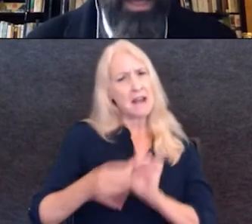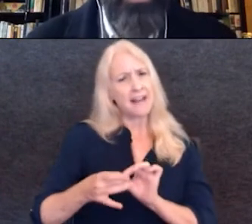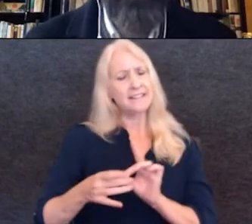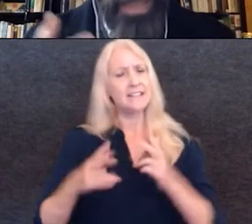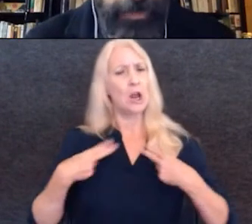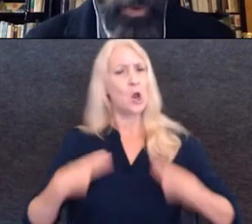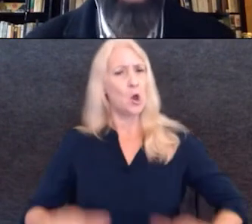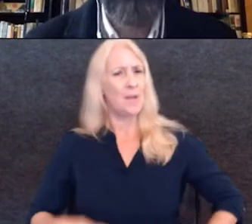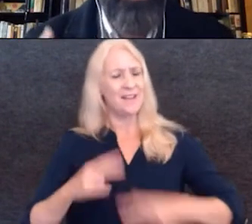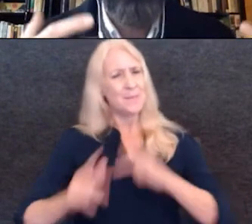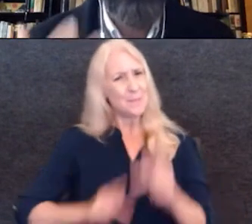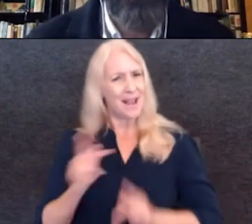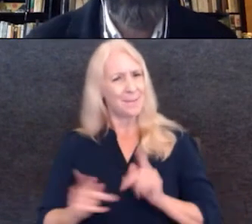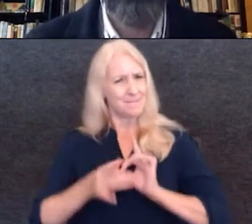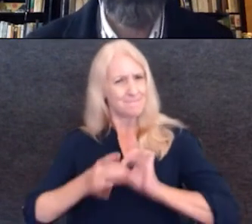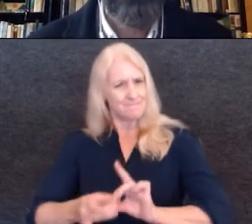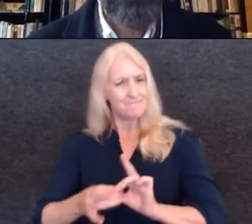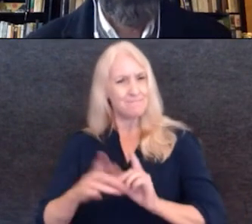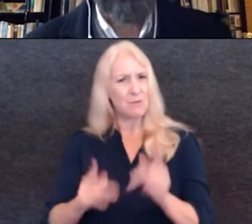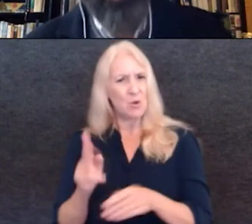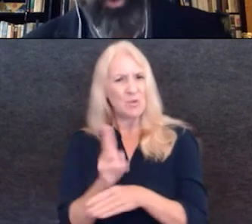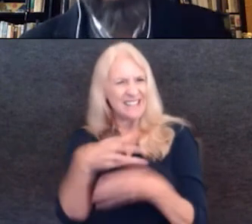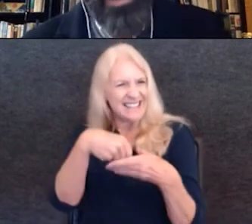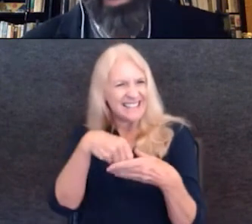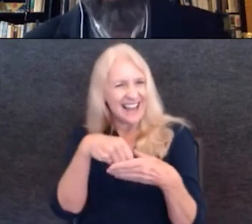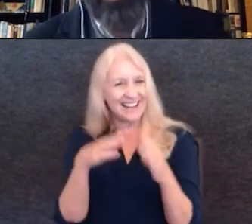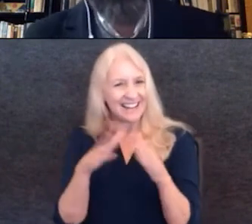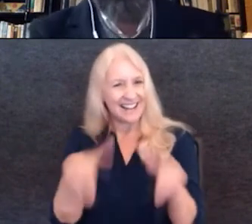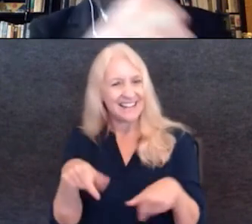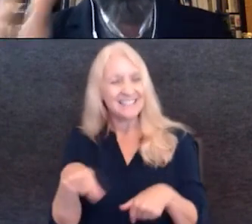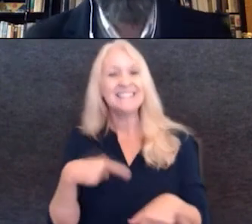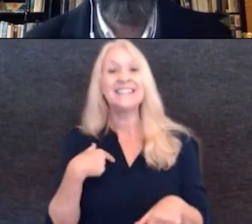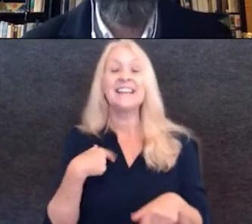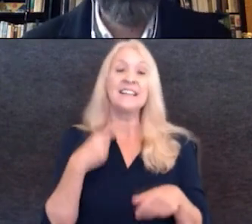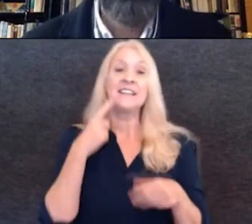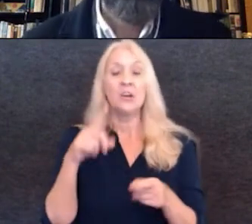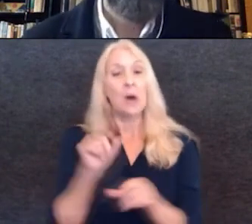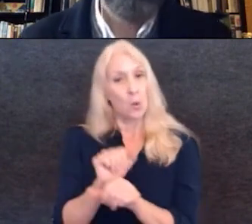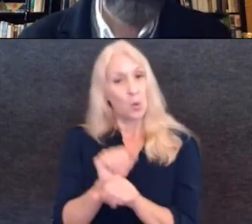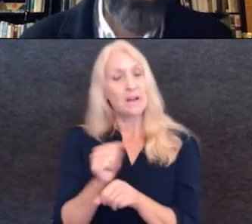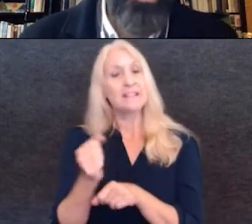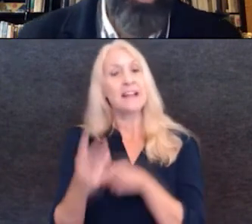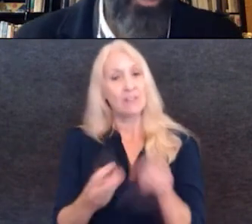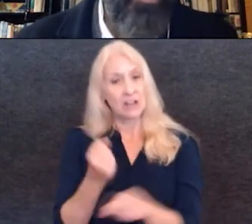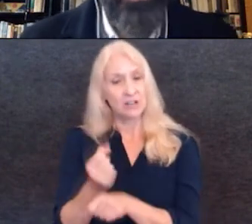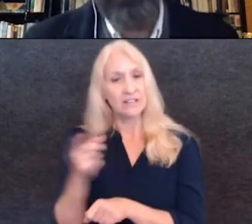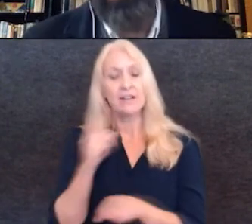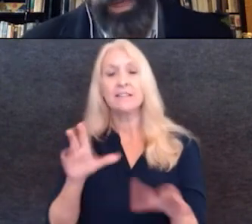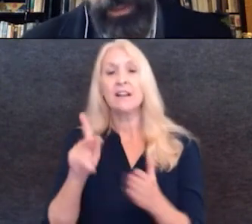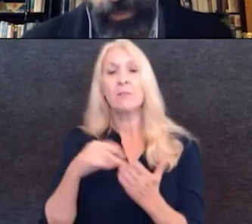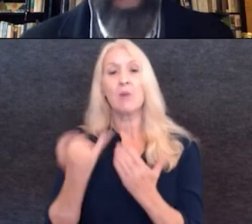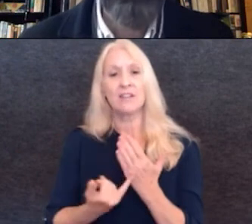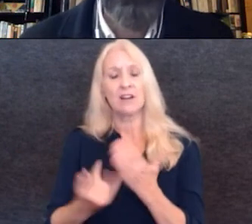humans, right? To the people that are using the space. And through that time, I was there for several years. I did a project for a company.